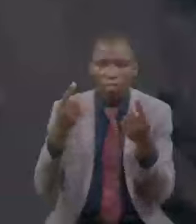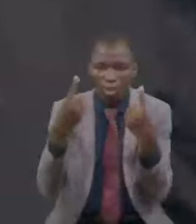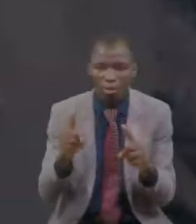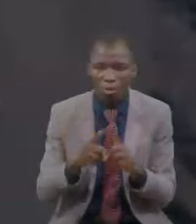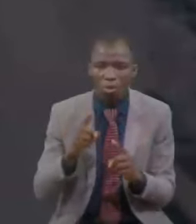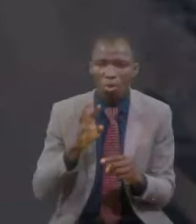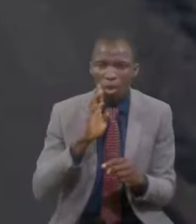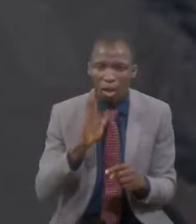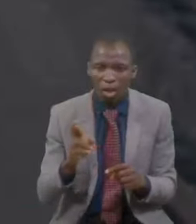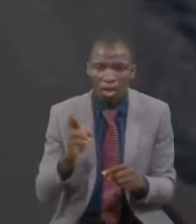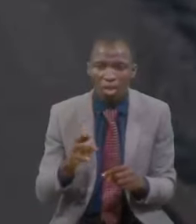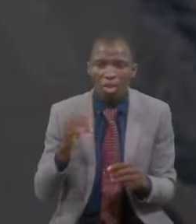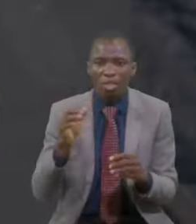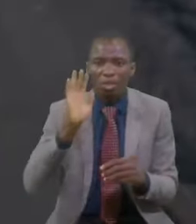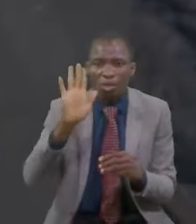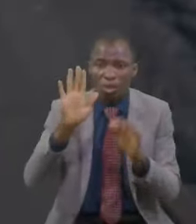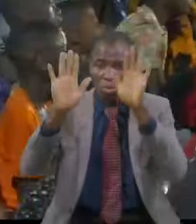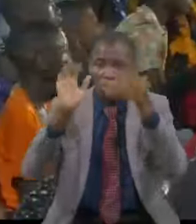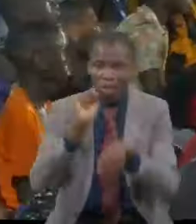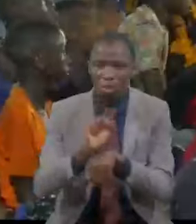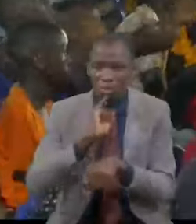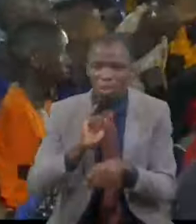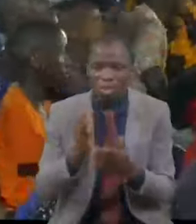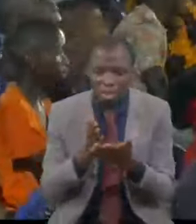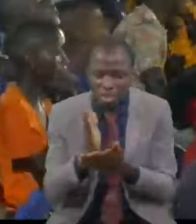miracle is right there today.